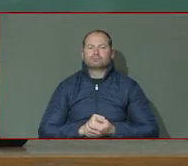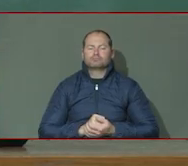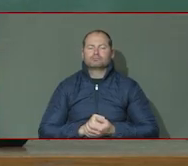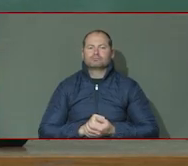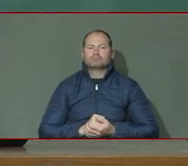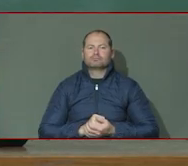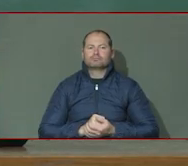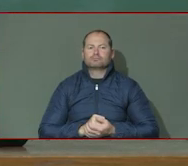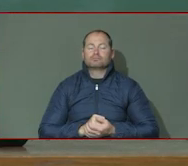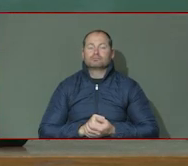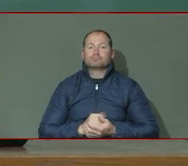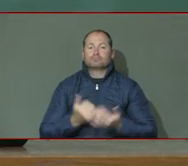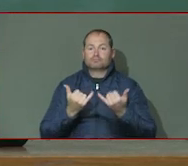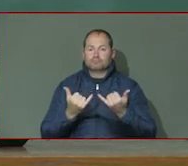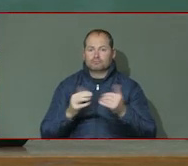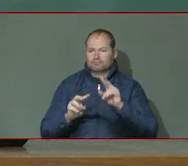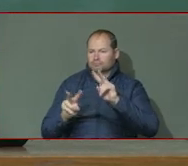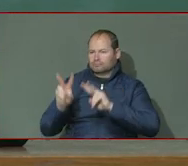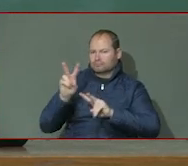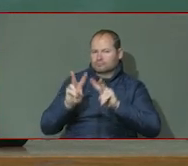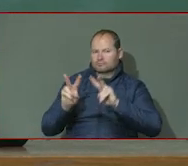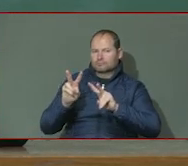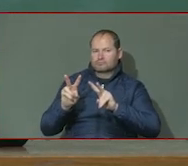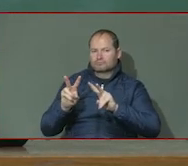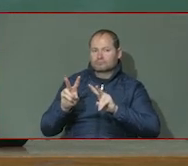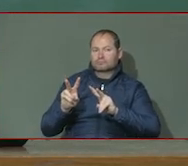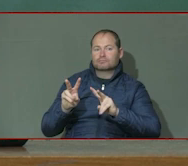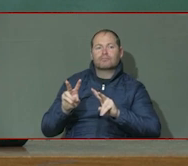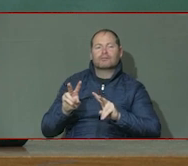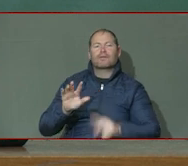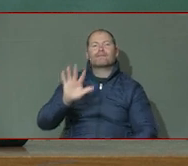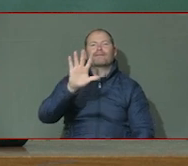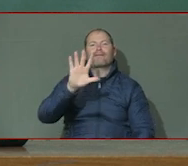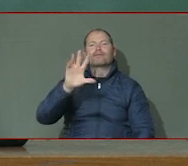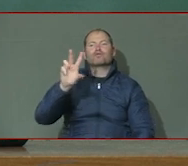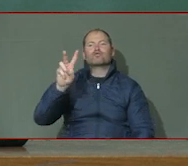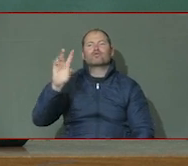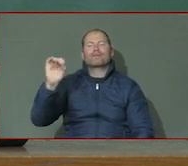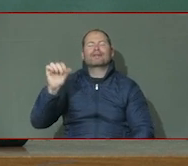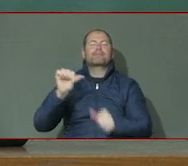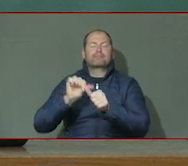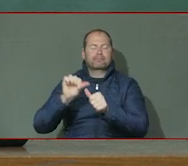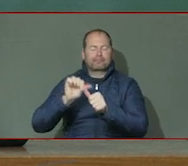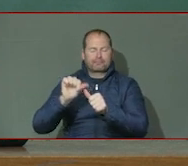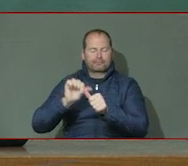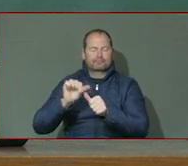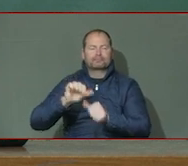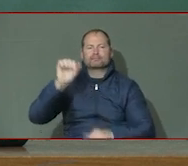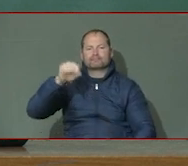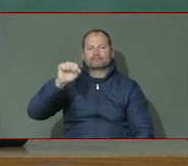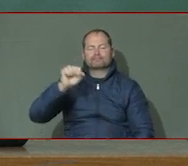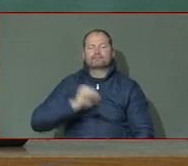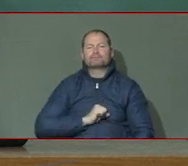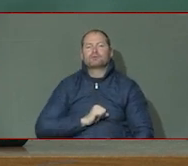So if we take that into consideration, the 520 is better, right? You can also put it on the net asset